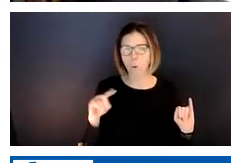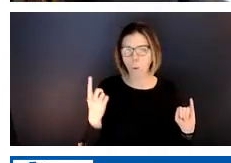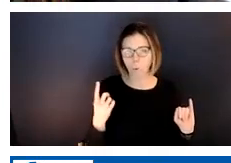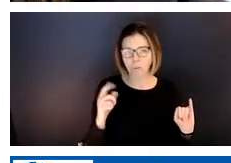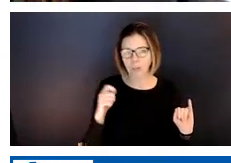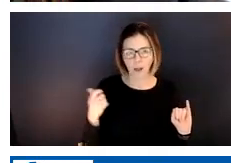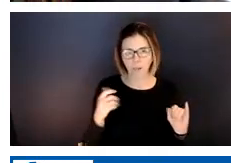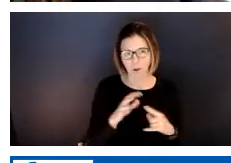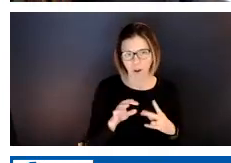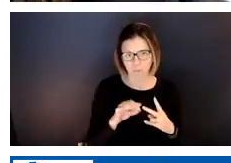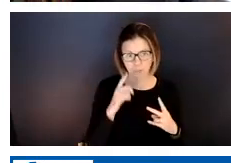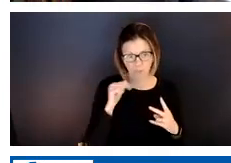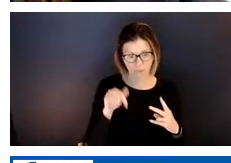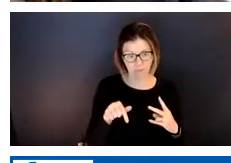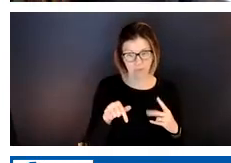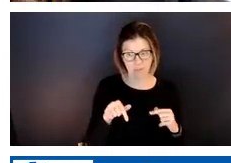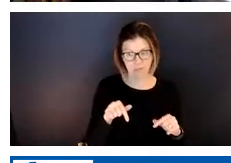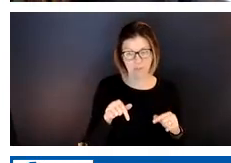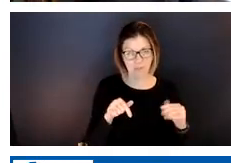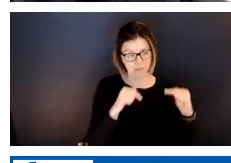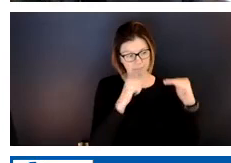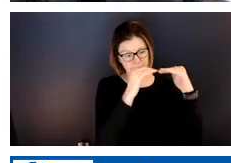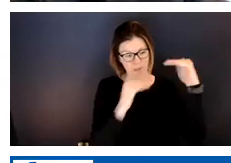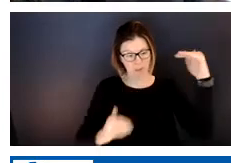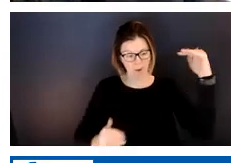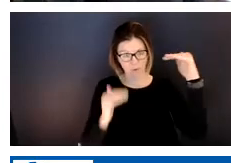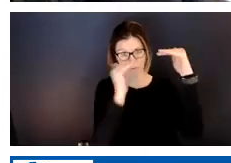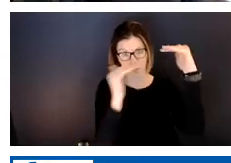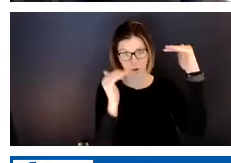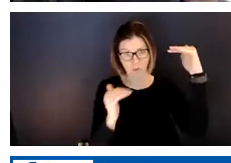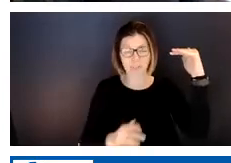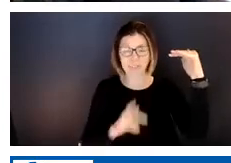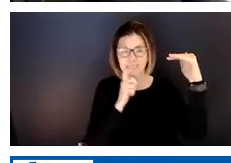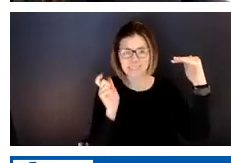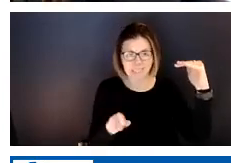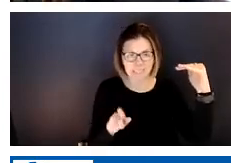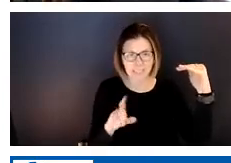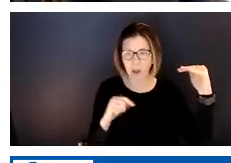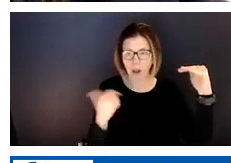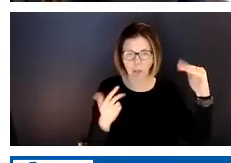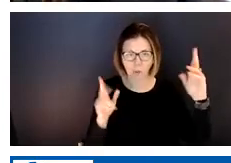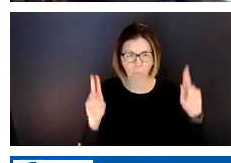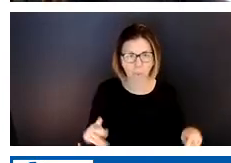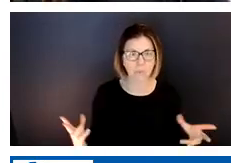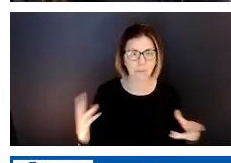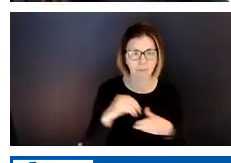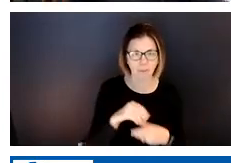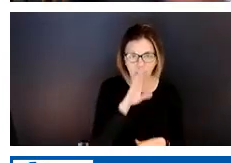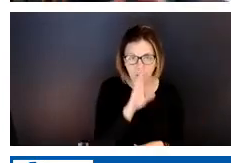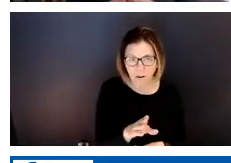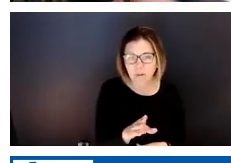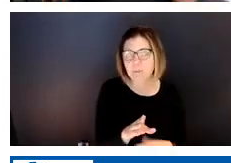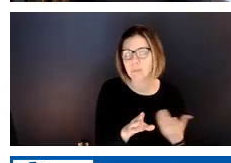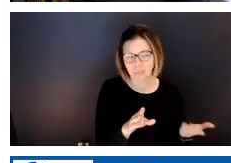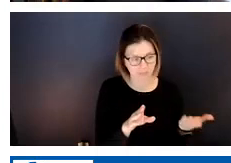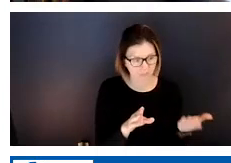option on this hierarchy that doesn't necessitate another human being directly involved and